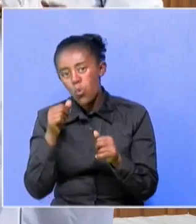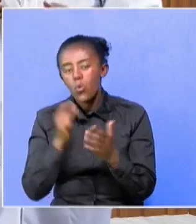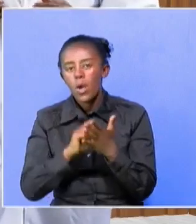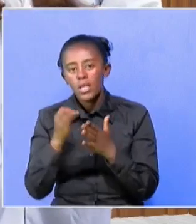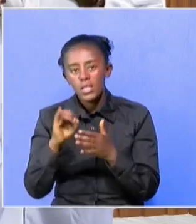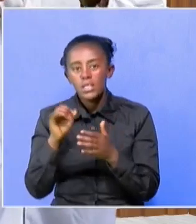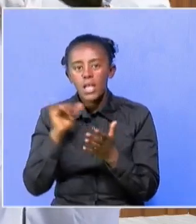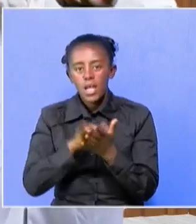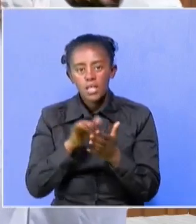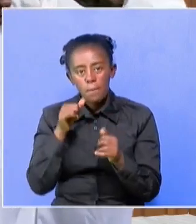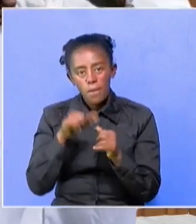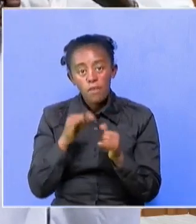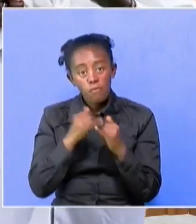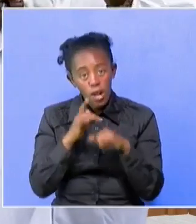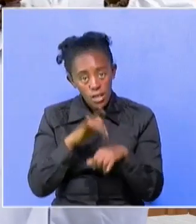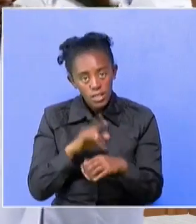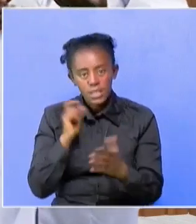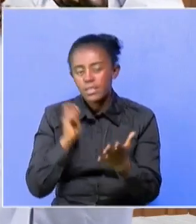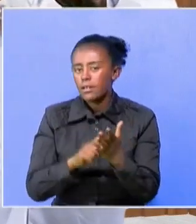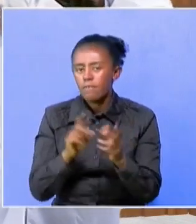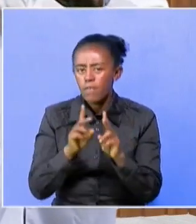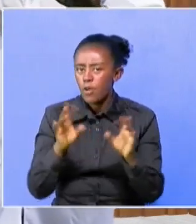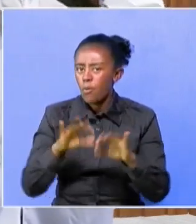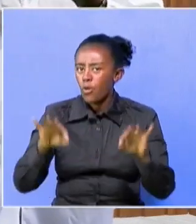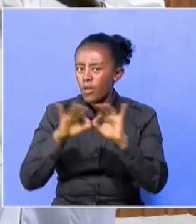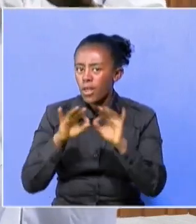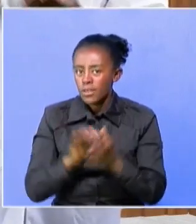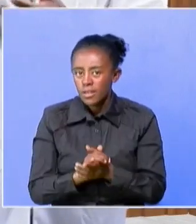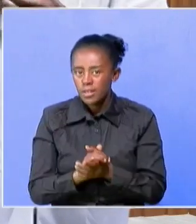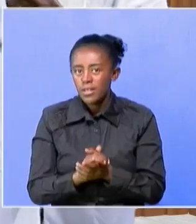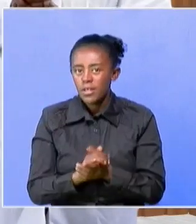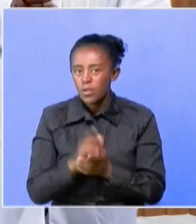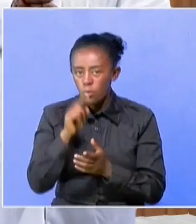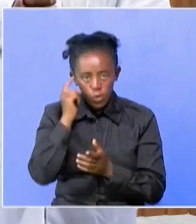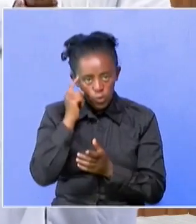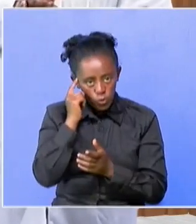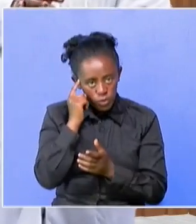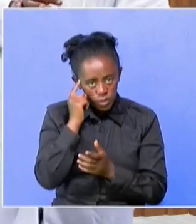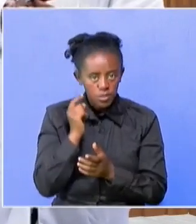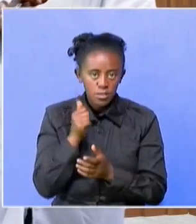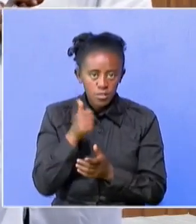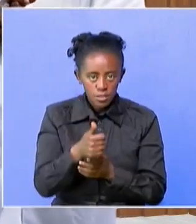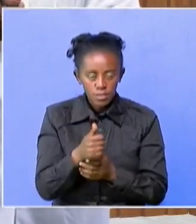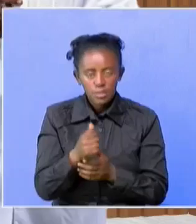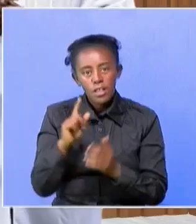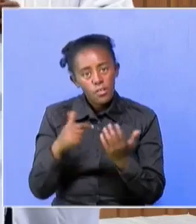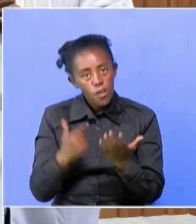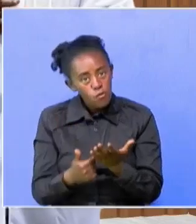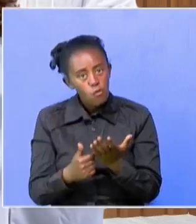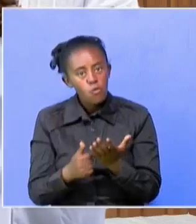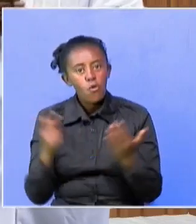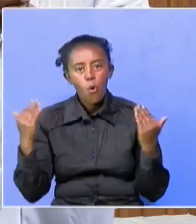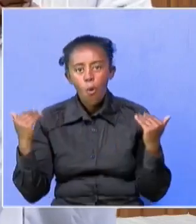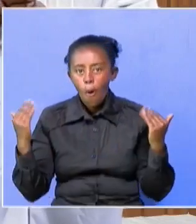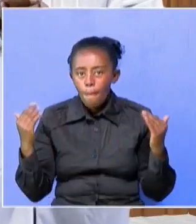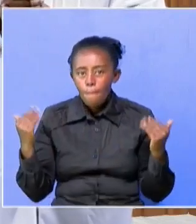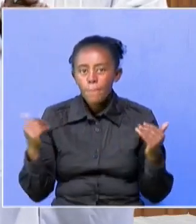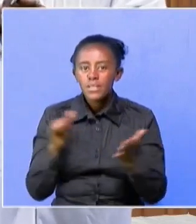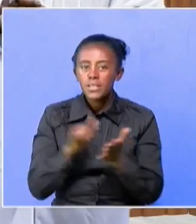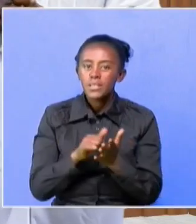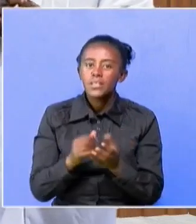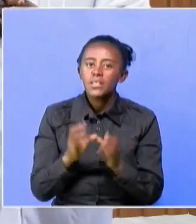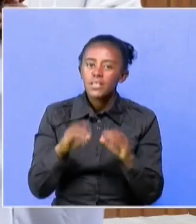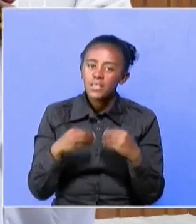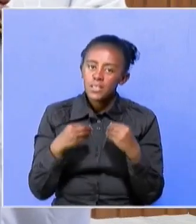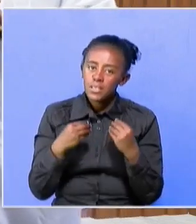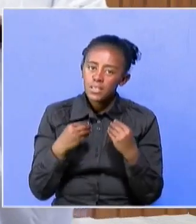memo. Finally, signature is very important, the one who concerns it. Therefore, I hope that I gave